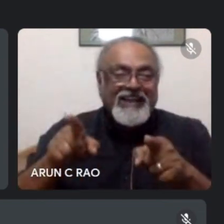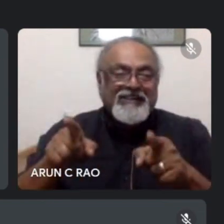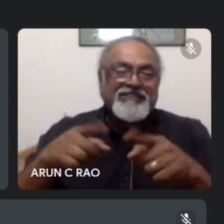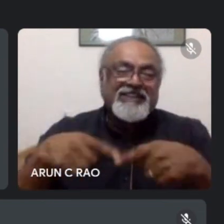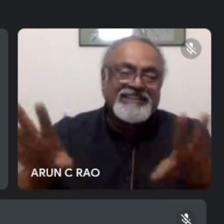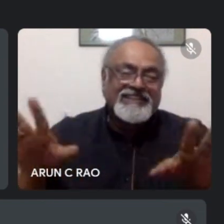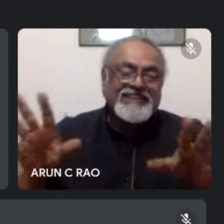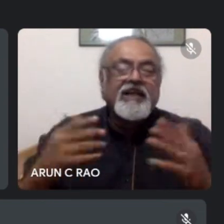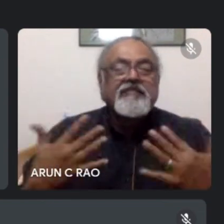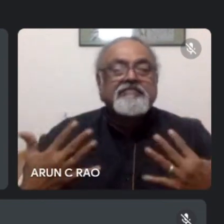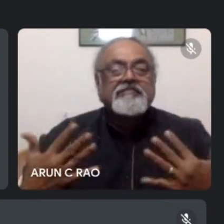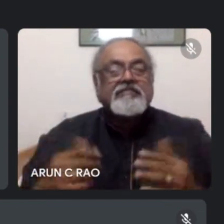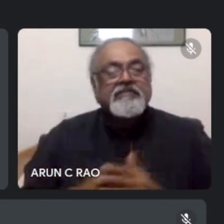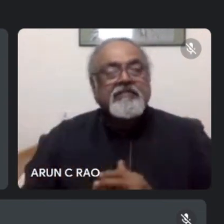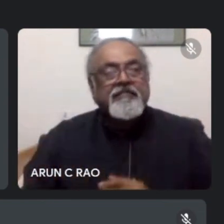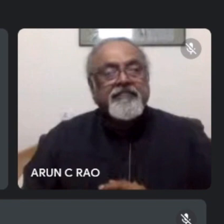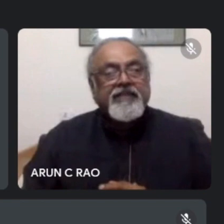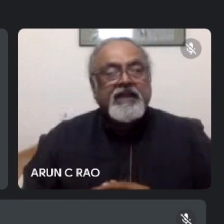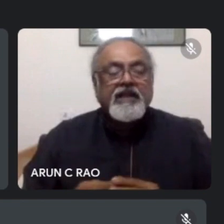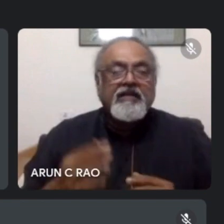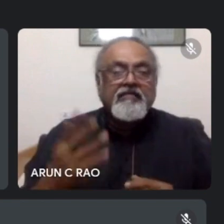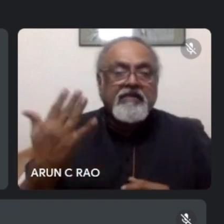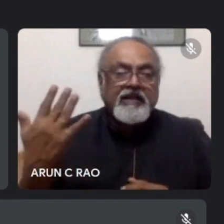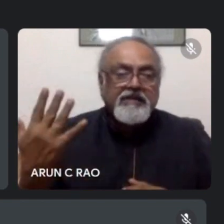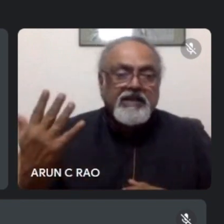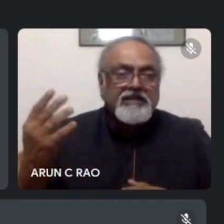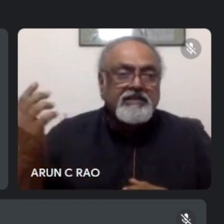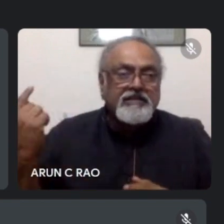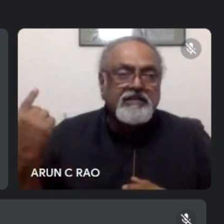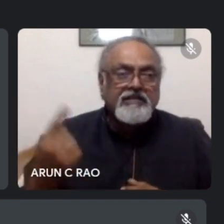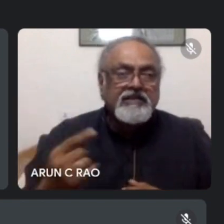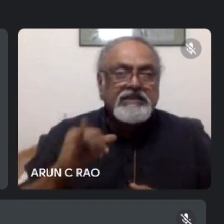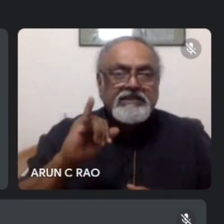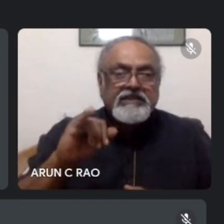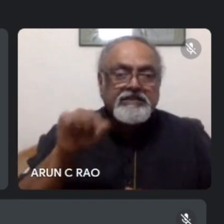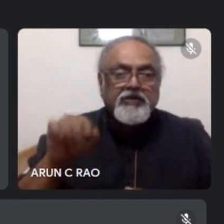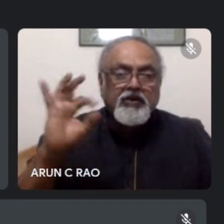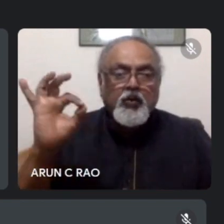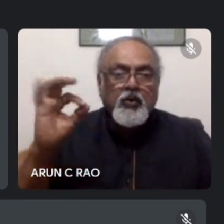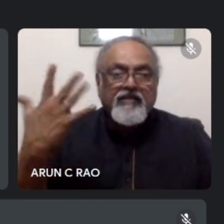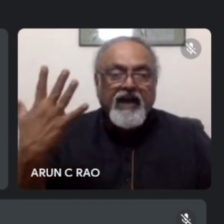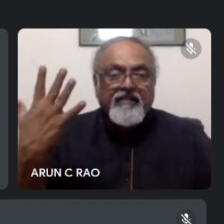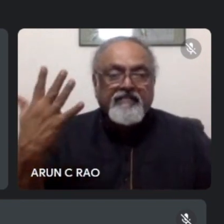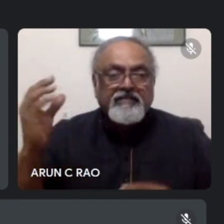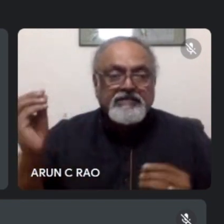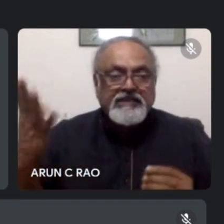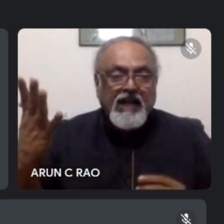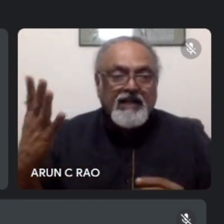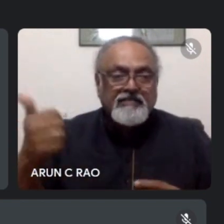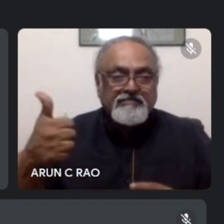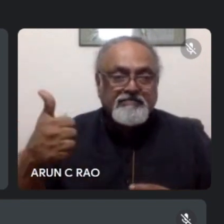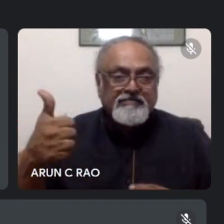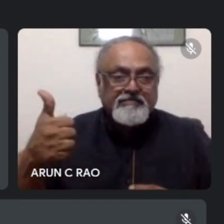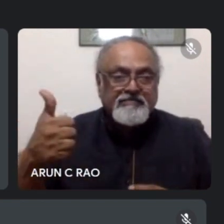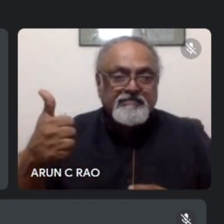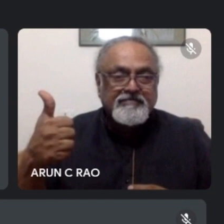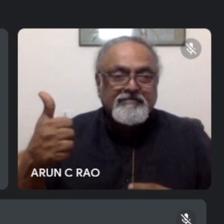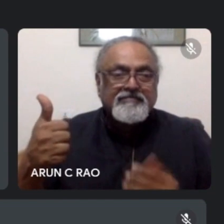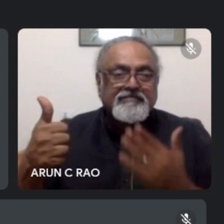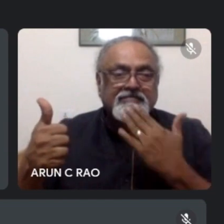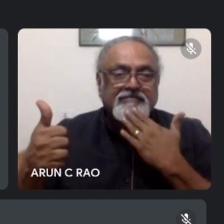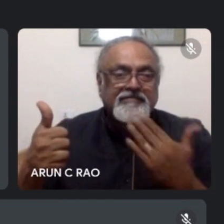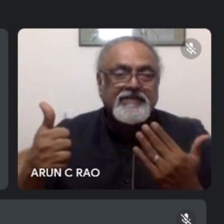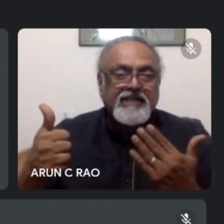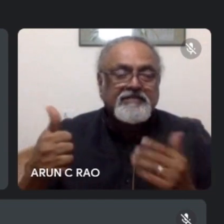then we will be back in another 5 minutes. So by 6:05, we should be able to resume the next